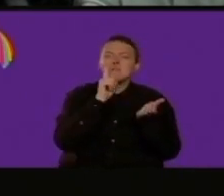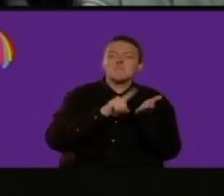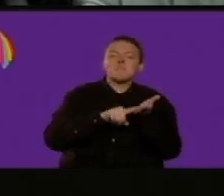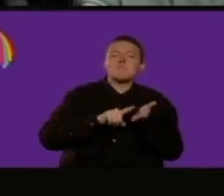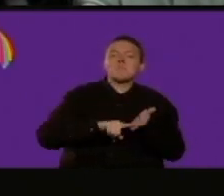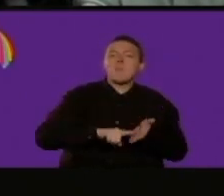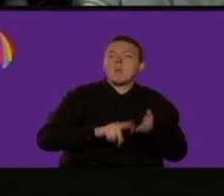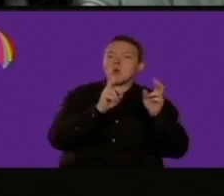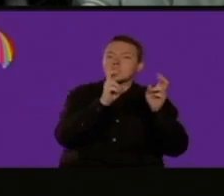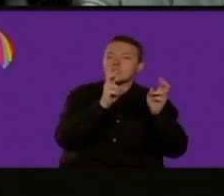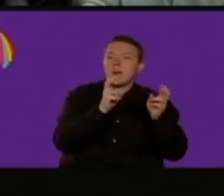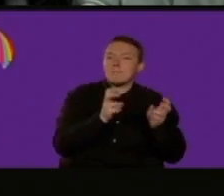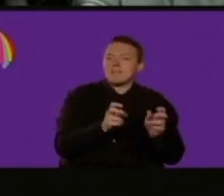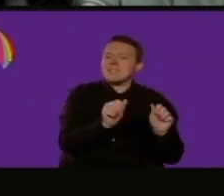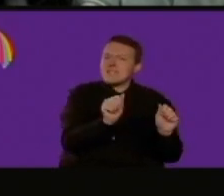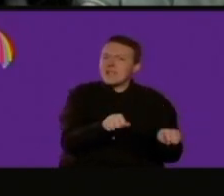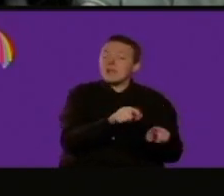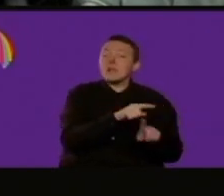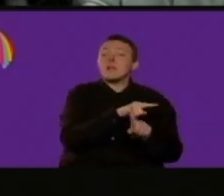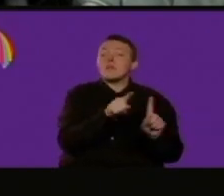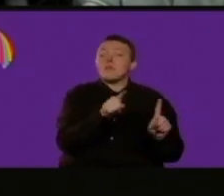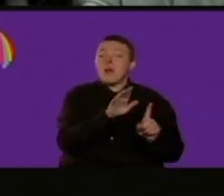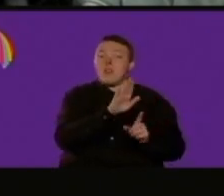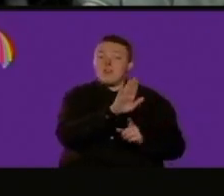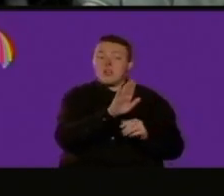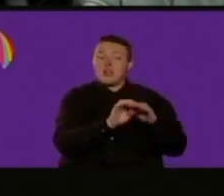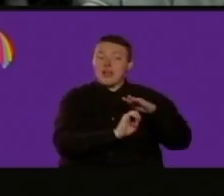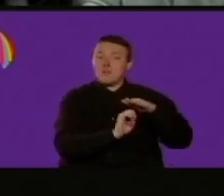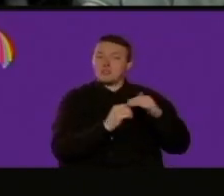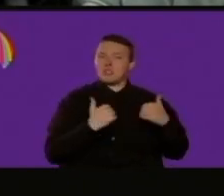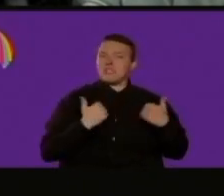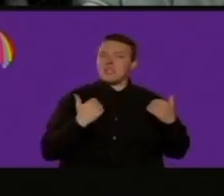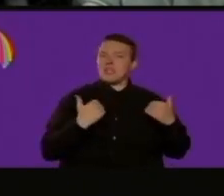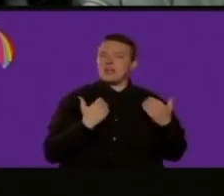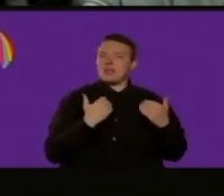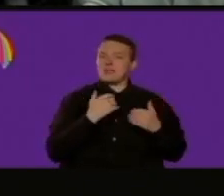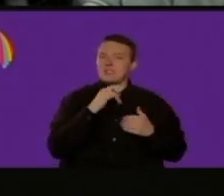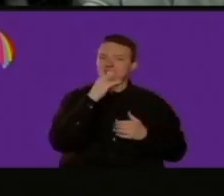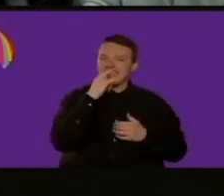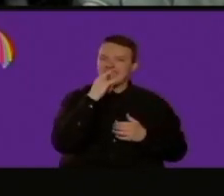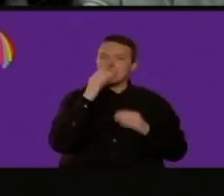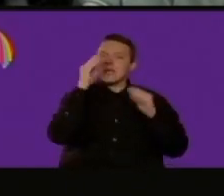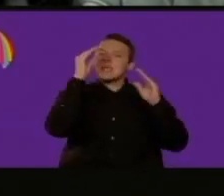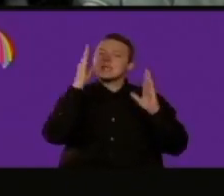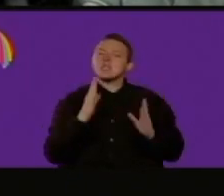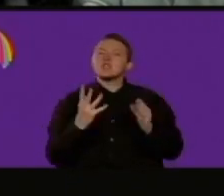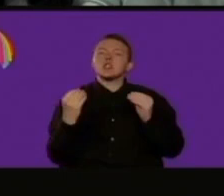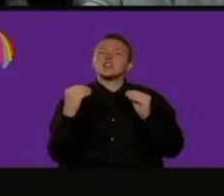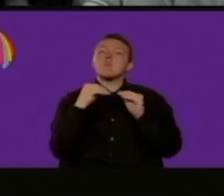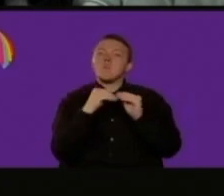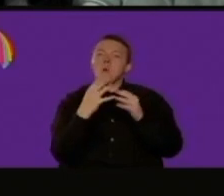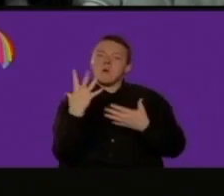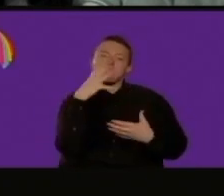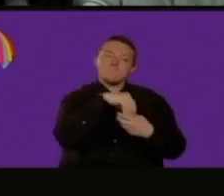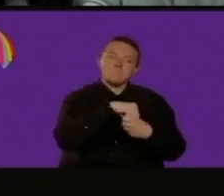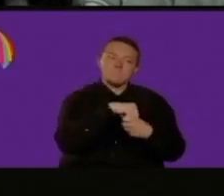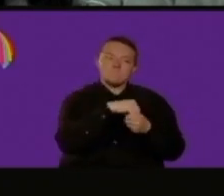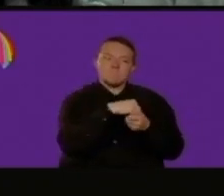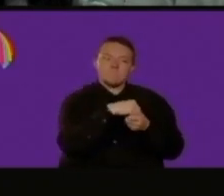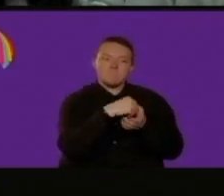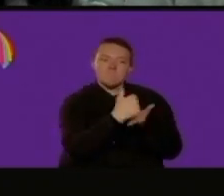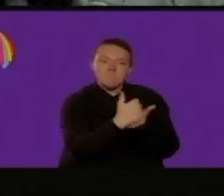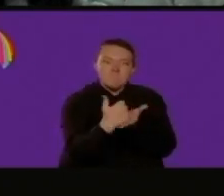how there's hundreds of children that have been creating projects on this on Scratch. There's also people who would like to know